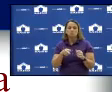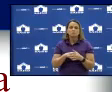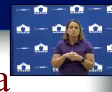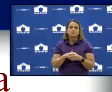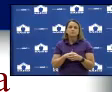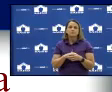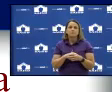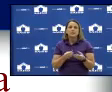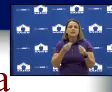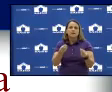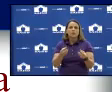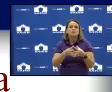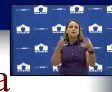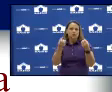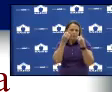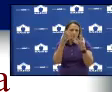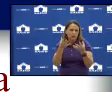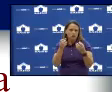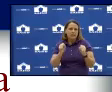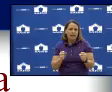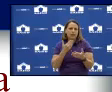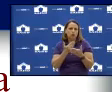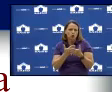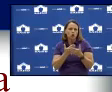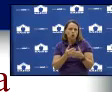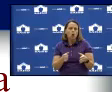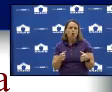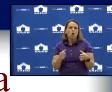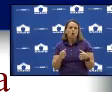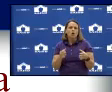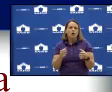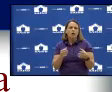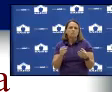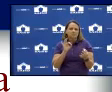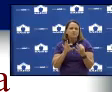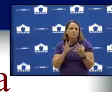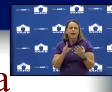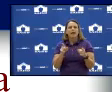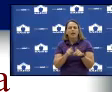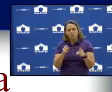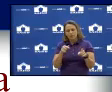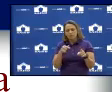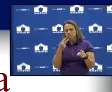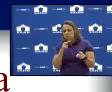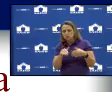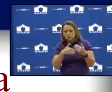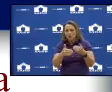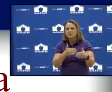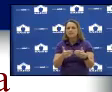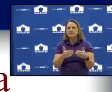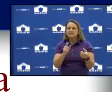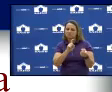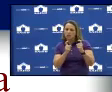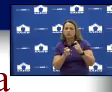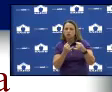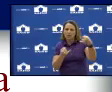provide the community with as much information so we can get good quality input as we look at the process and adjust these lines.